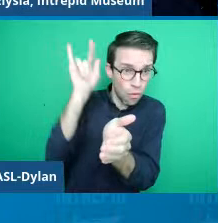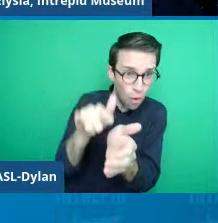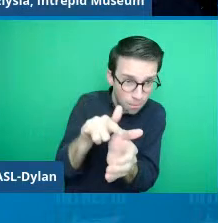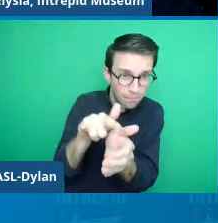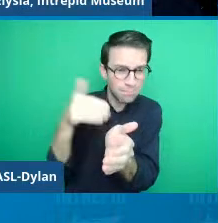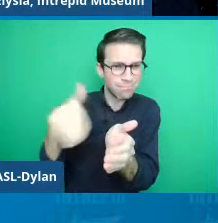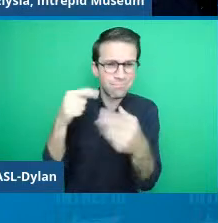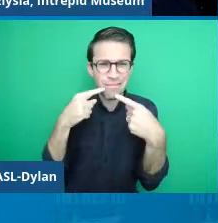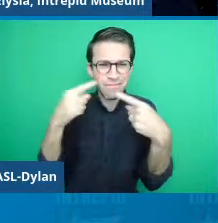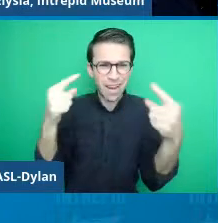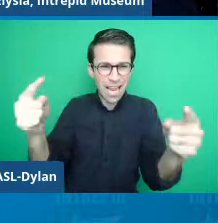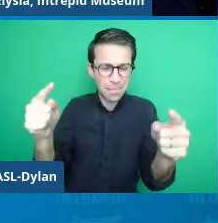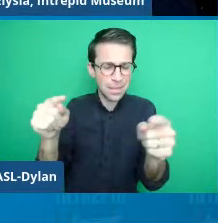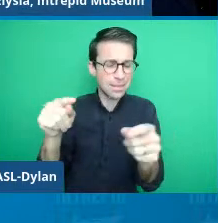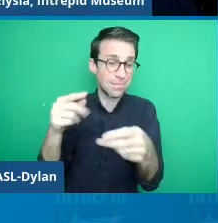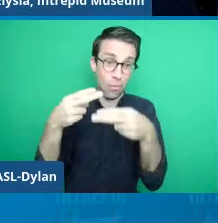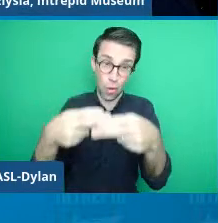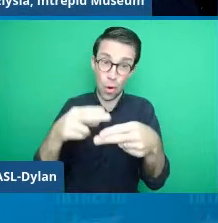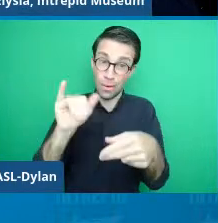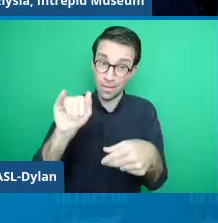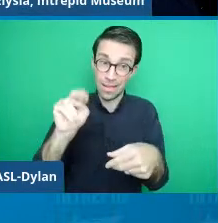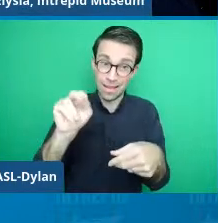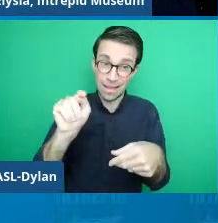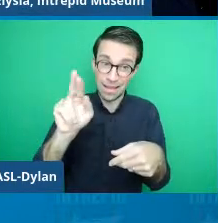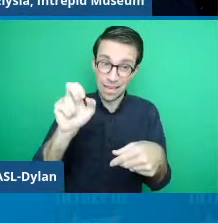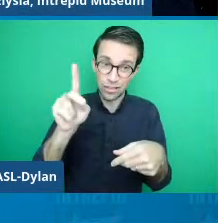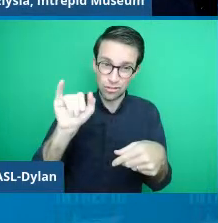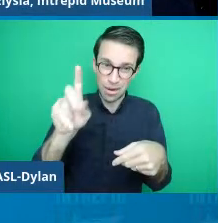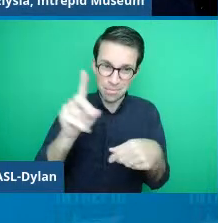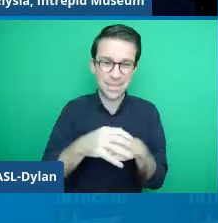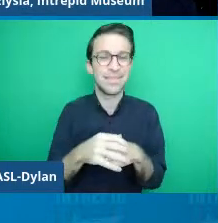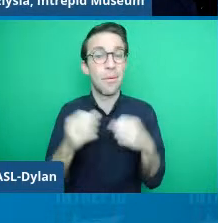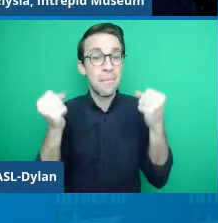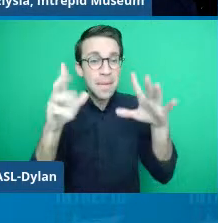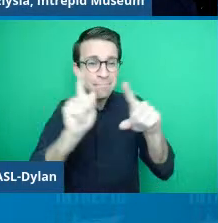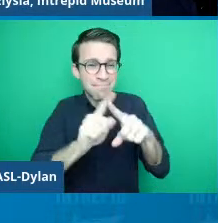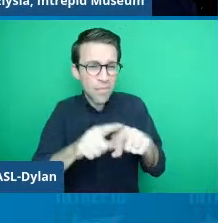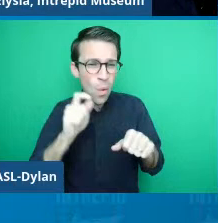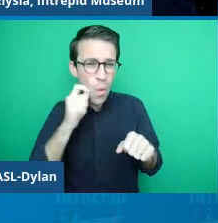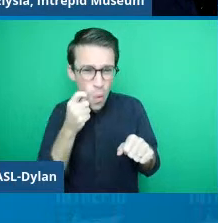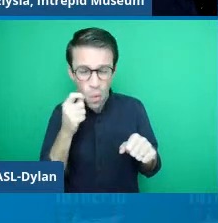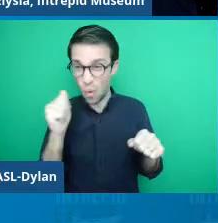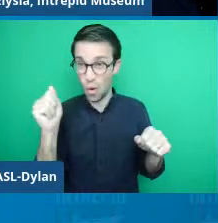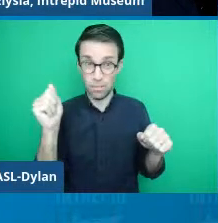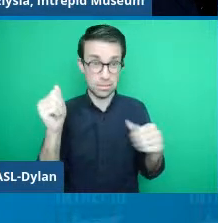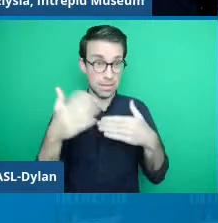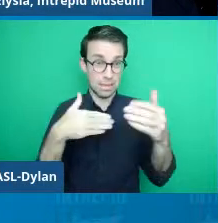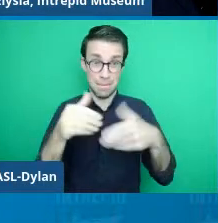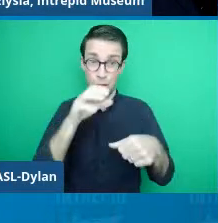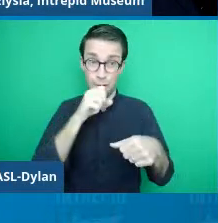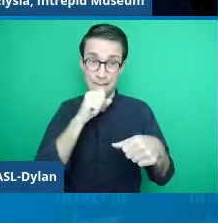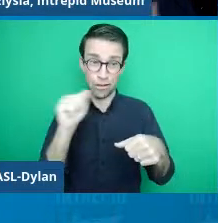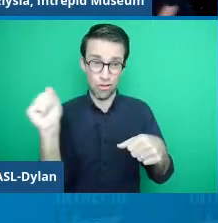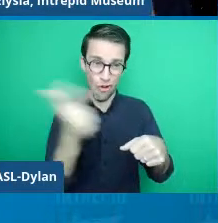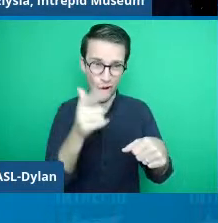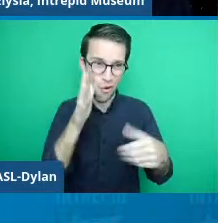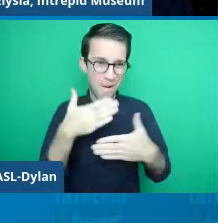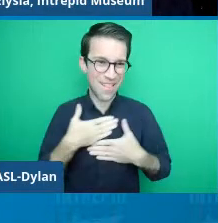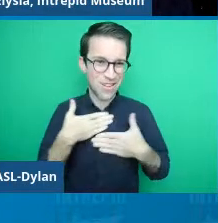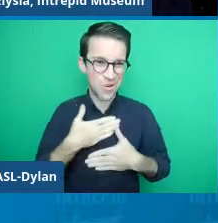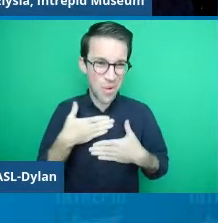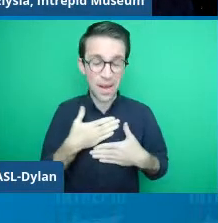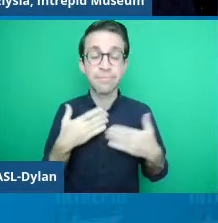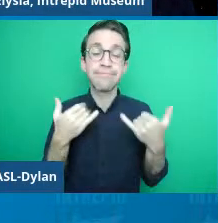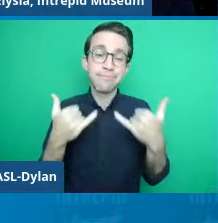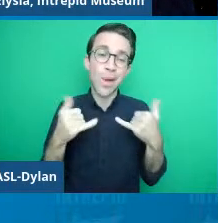aircraft carrier, the Intrepid. So lots of cool stuff for all ages. We really hope that you can come visit us sometime. While the Intrepid Museum is closed